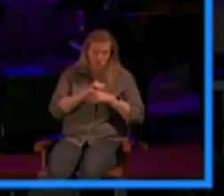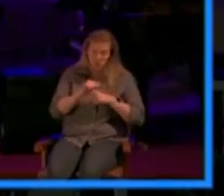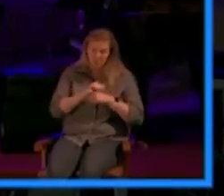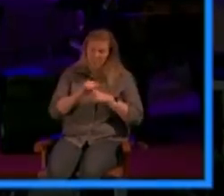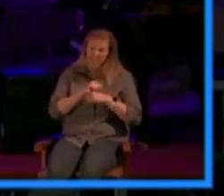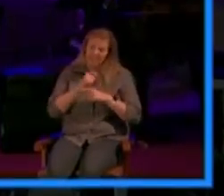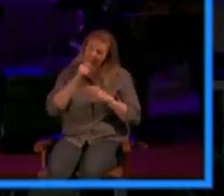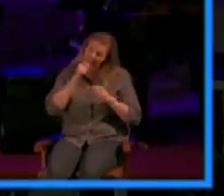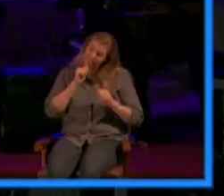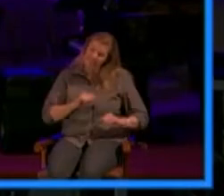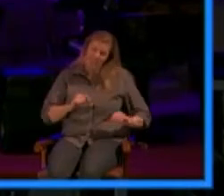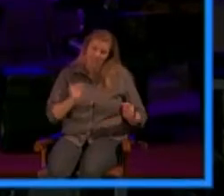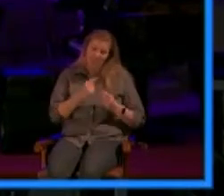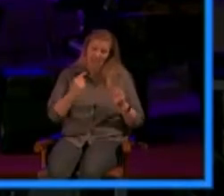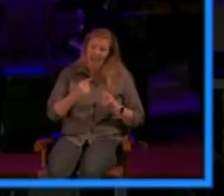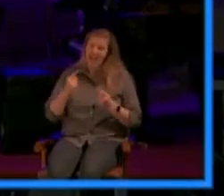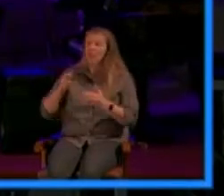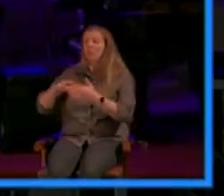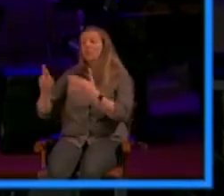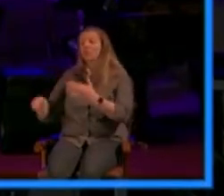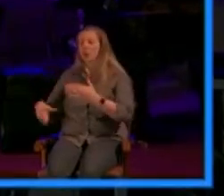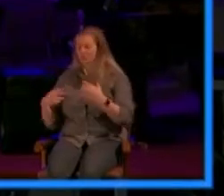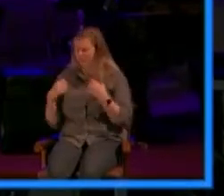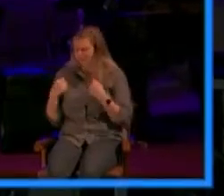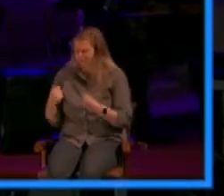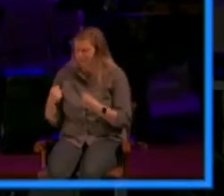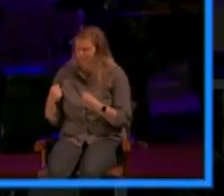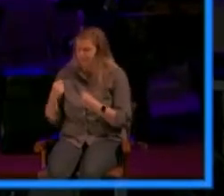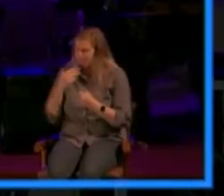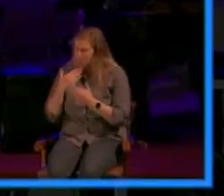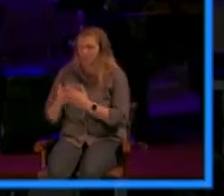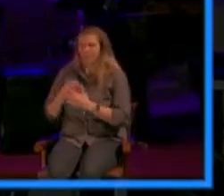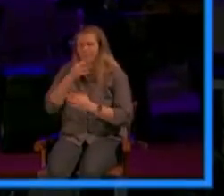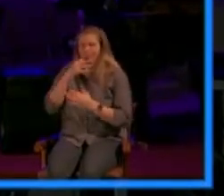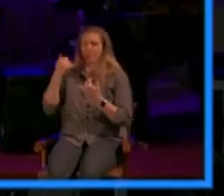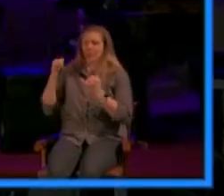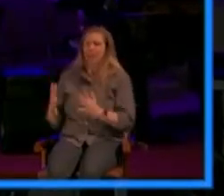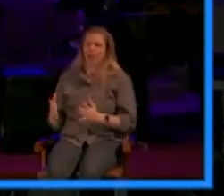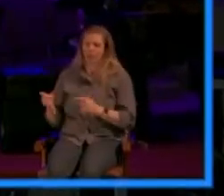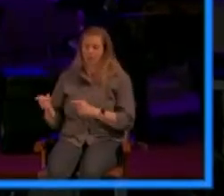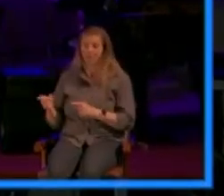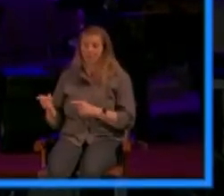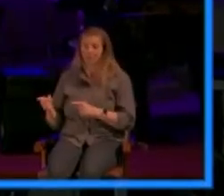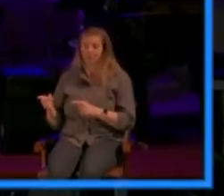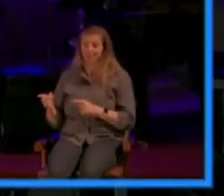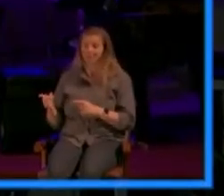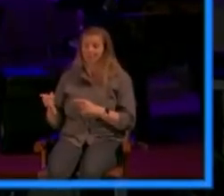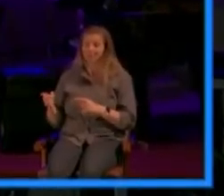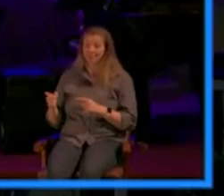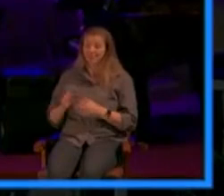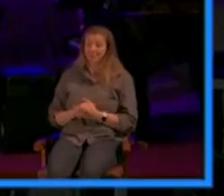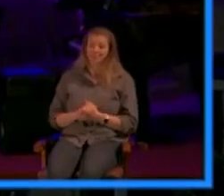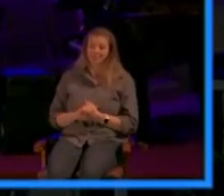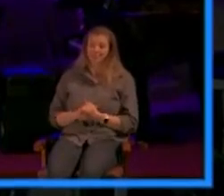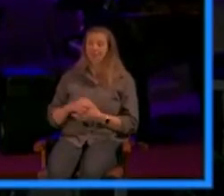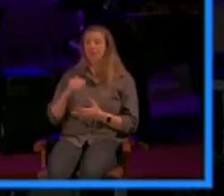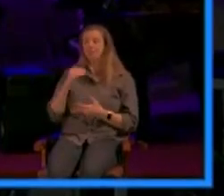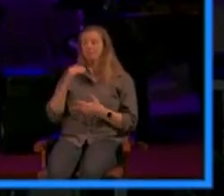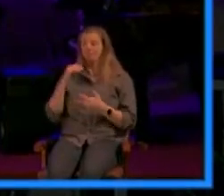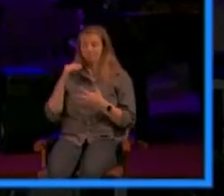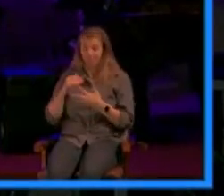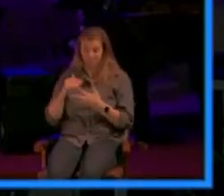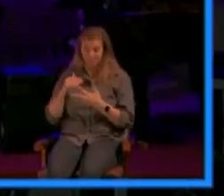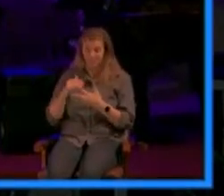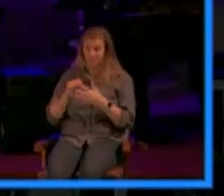persecution and suffering to do it. But the final thing, and we close with this, this may be the pinnacle of it all. What's the purpose in suffering?